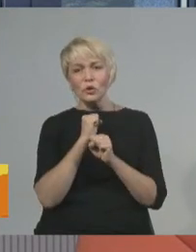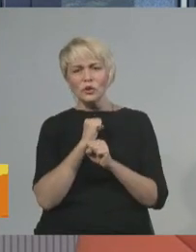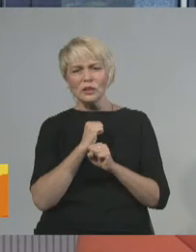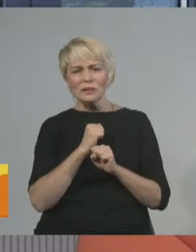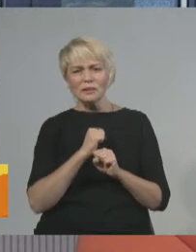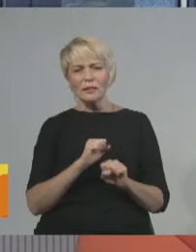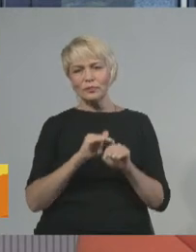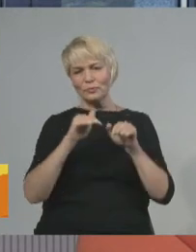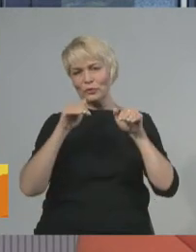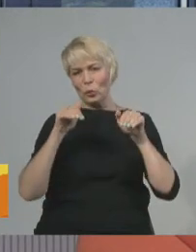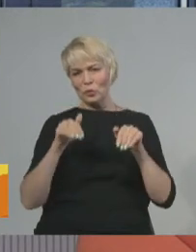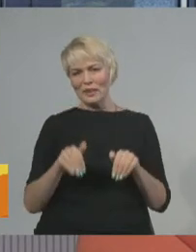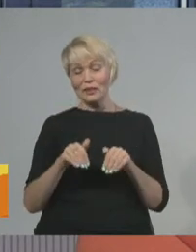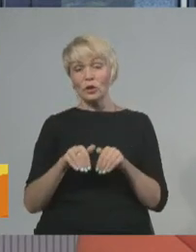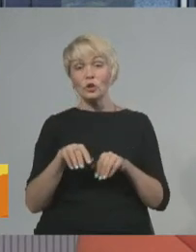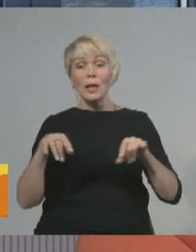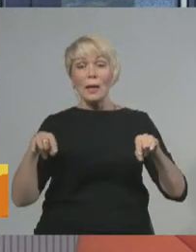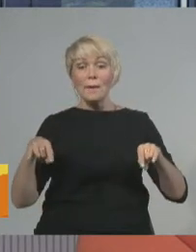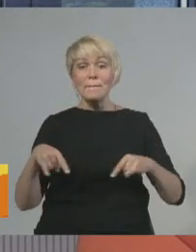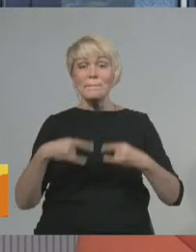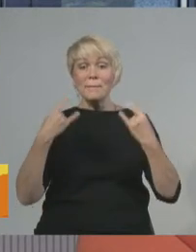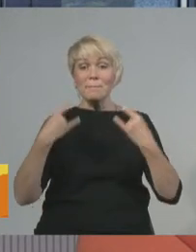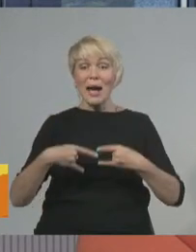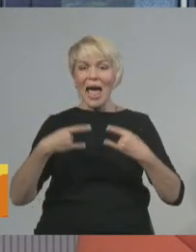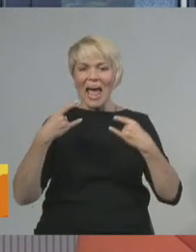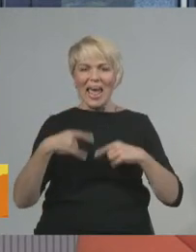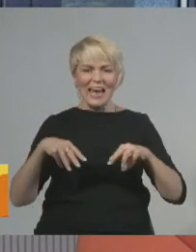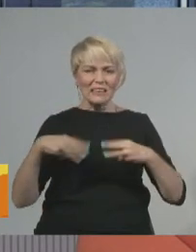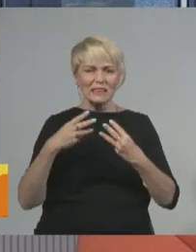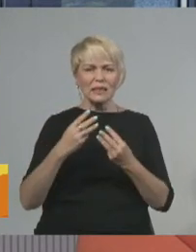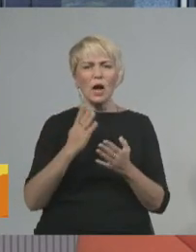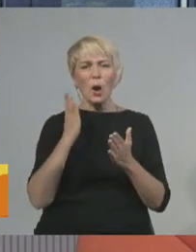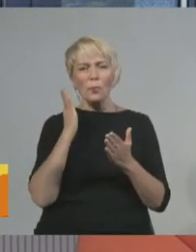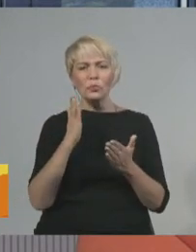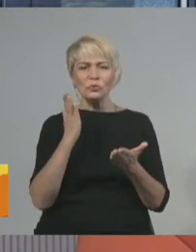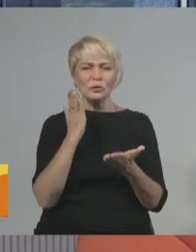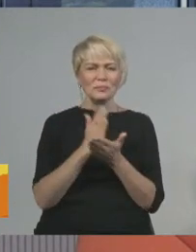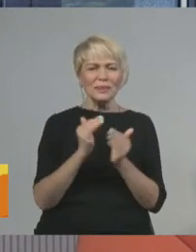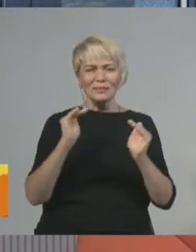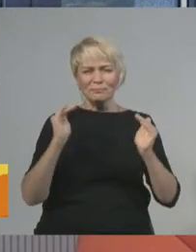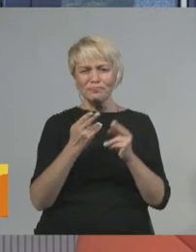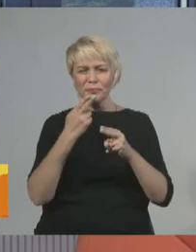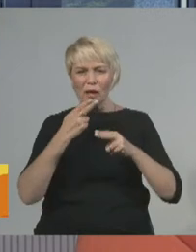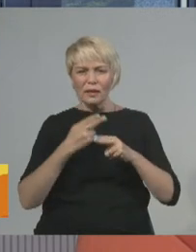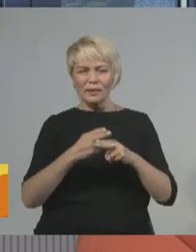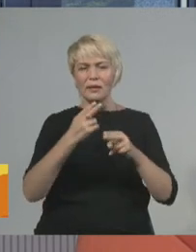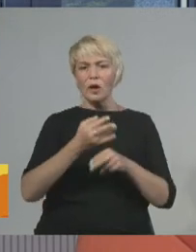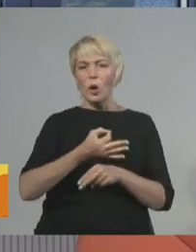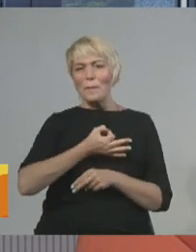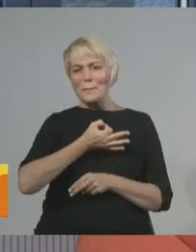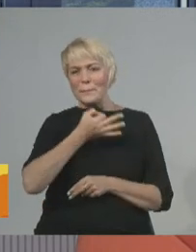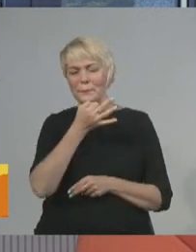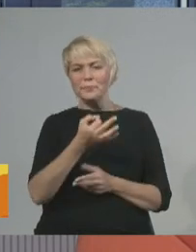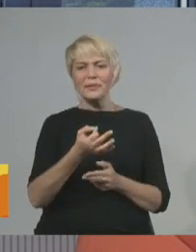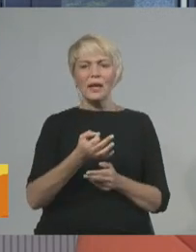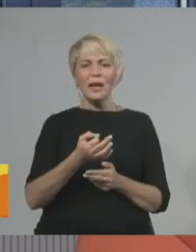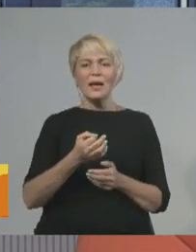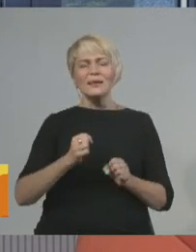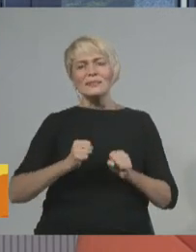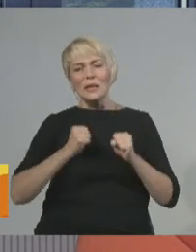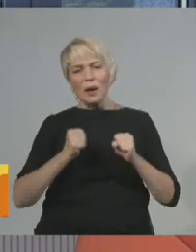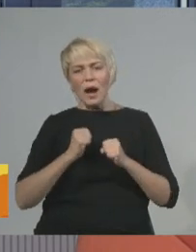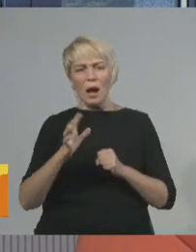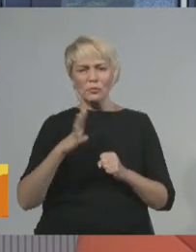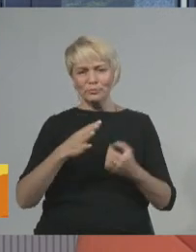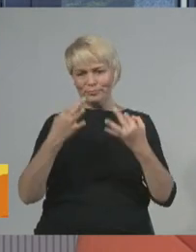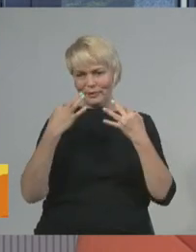have their biases we all have our biases we all as objective as we try to be we all have our our views